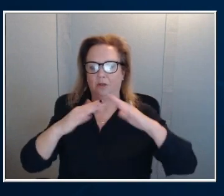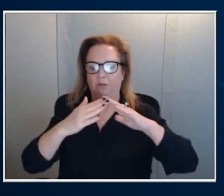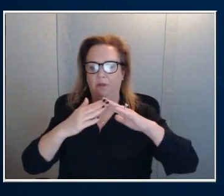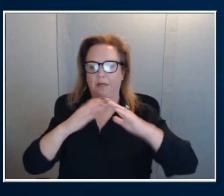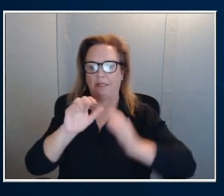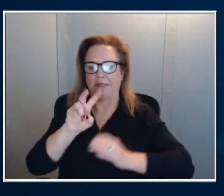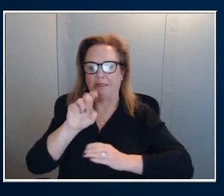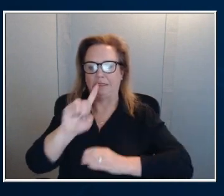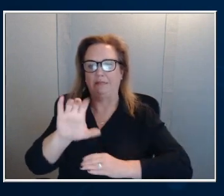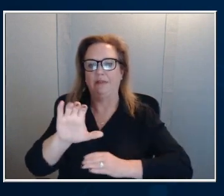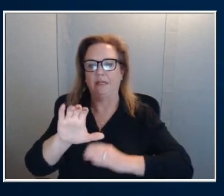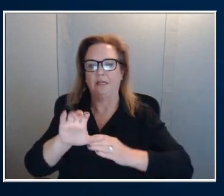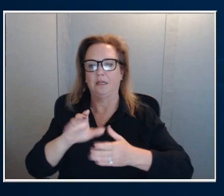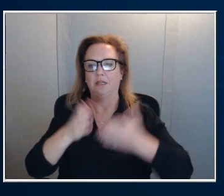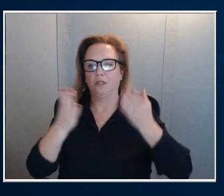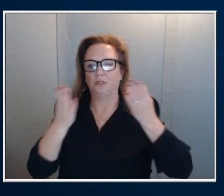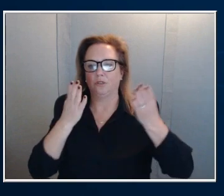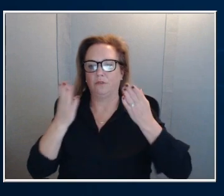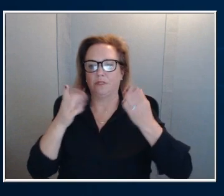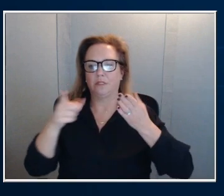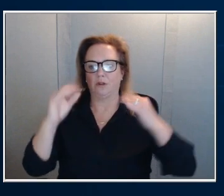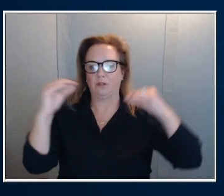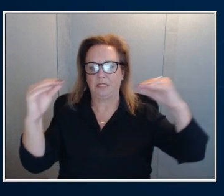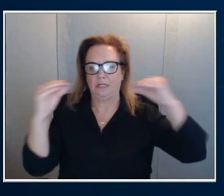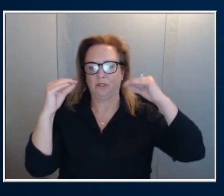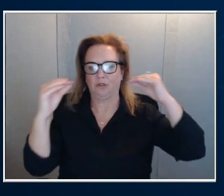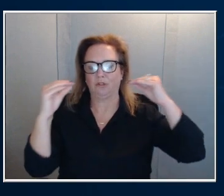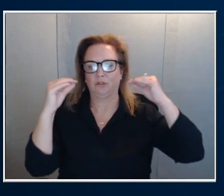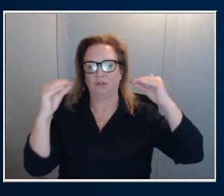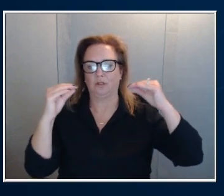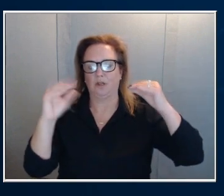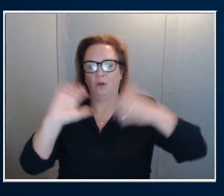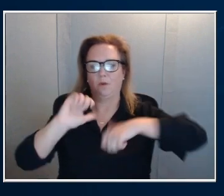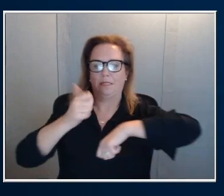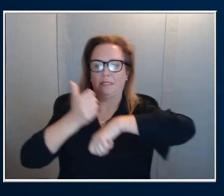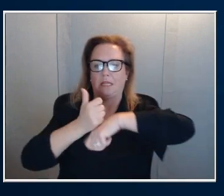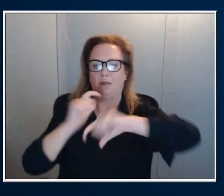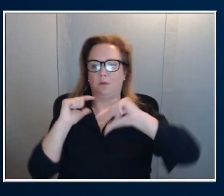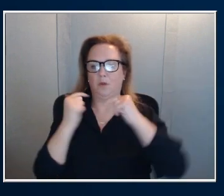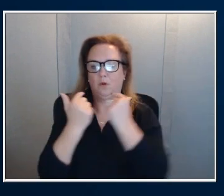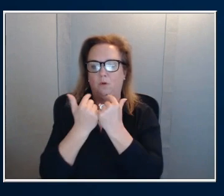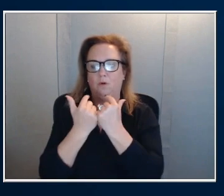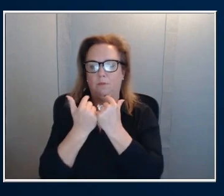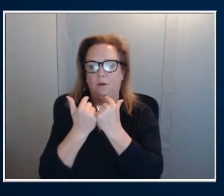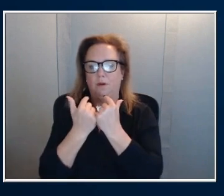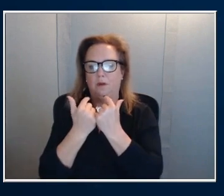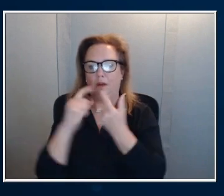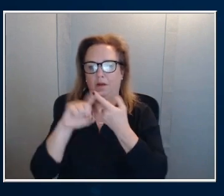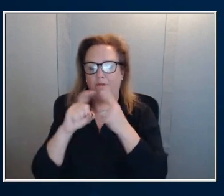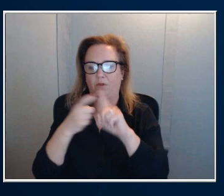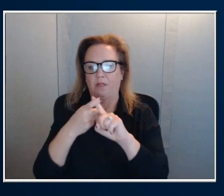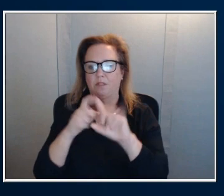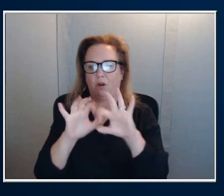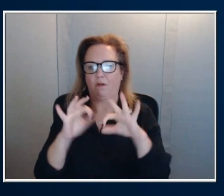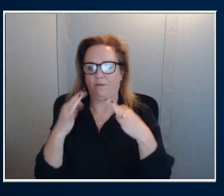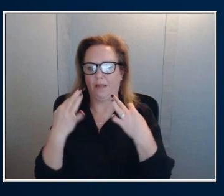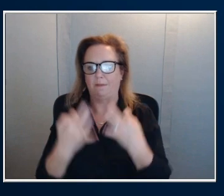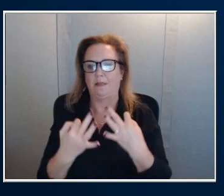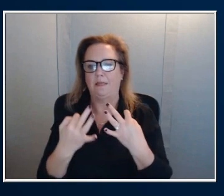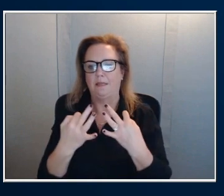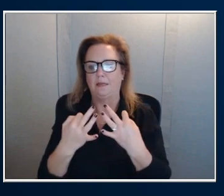service. So they're the ones who are the teachers, and we set it up with a group of friends who are my family,